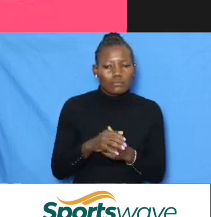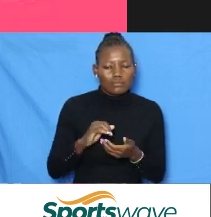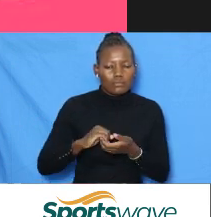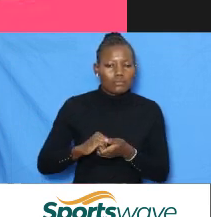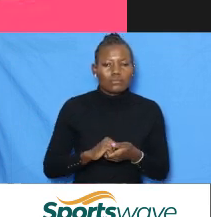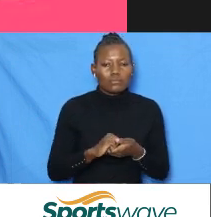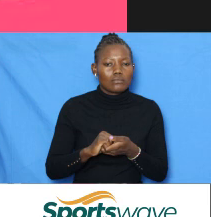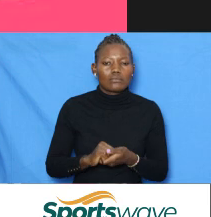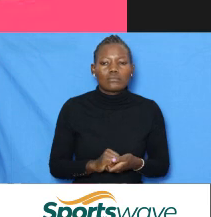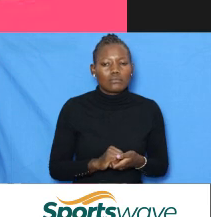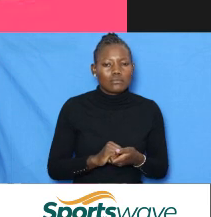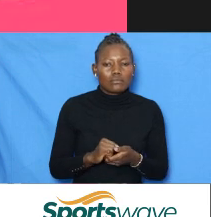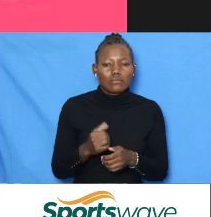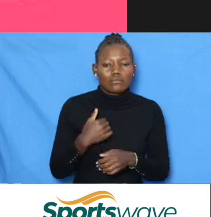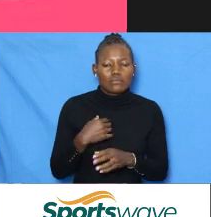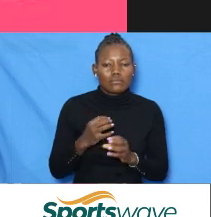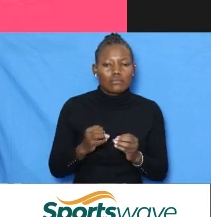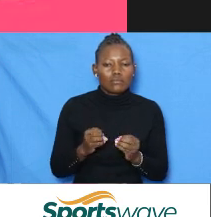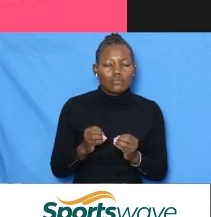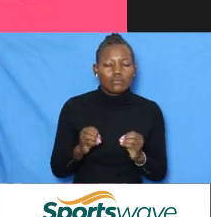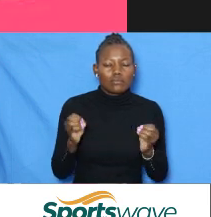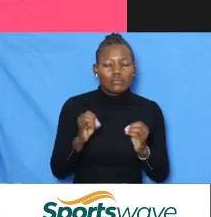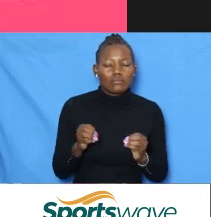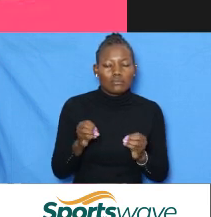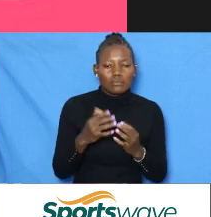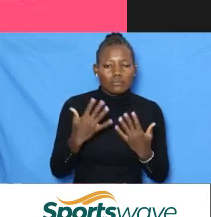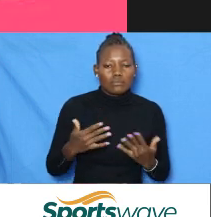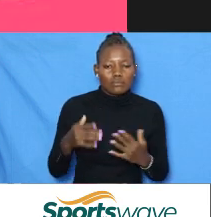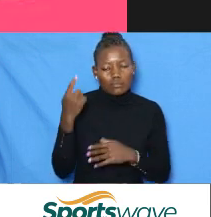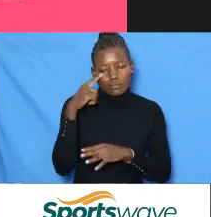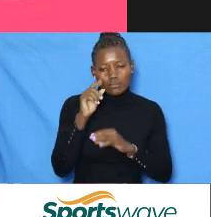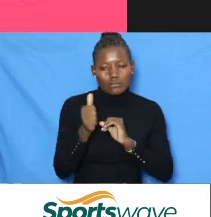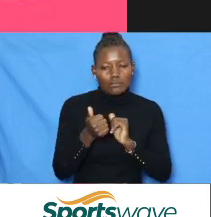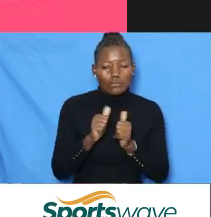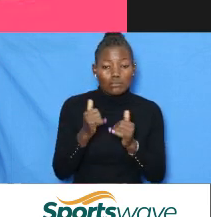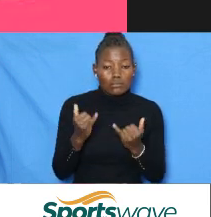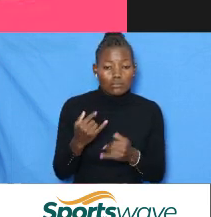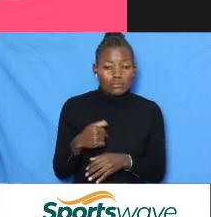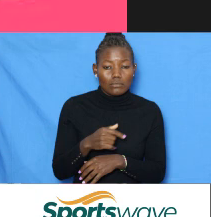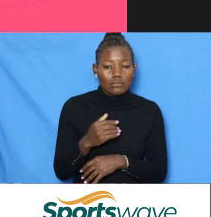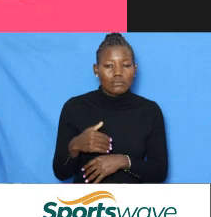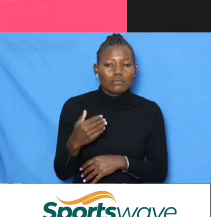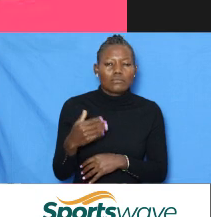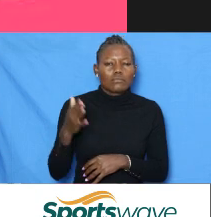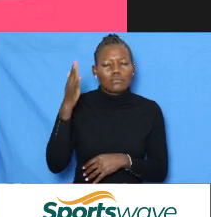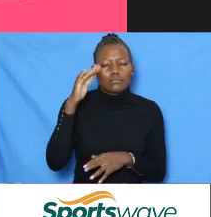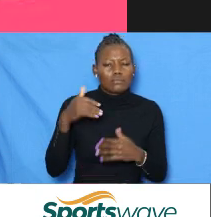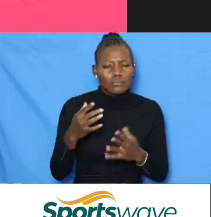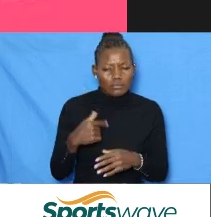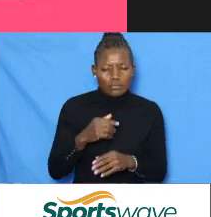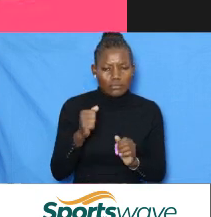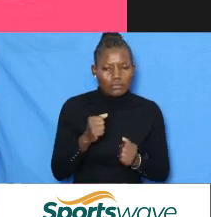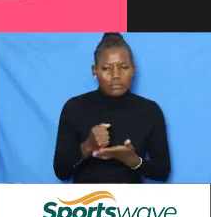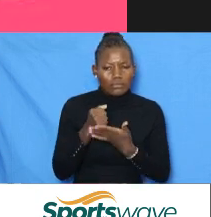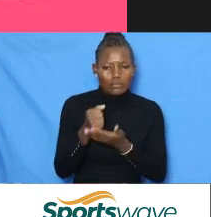federations does not even have requirement of the sport that So we don't even know how we can go through it.